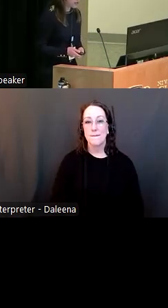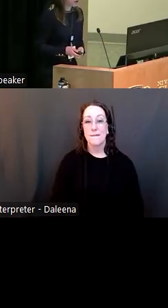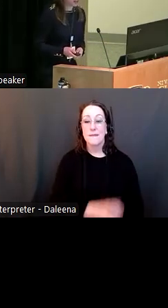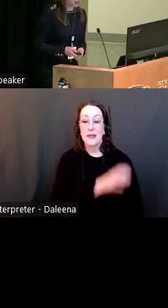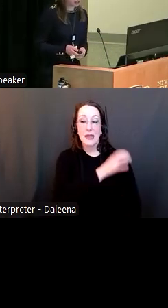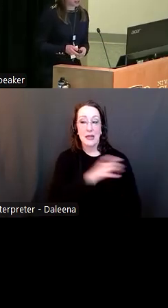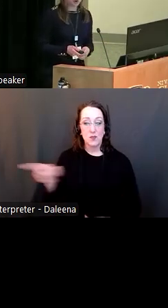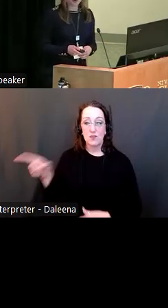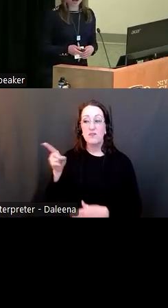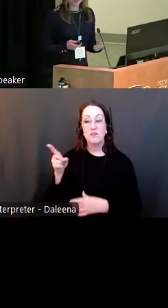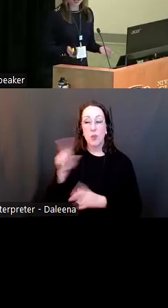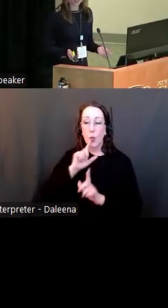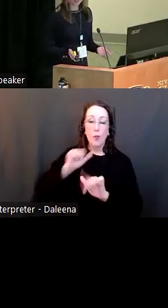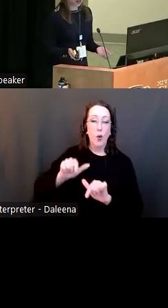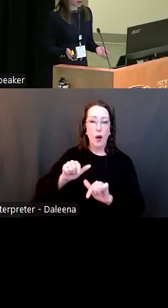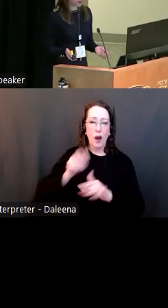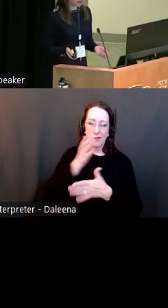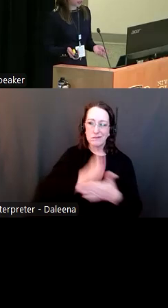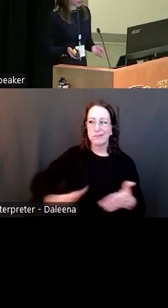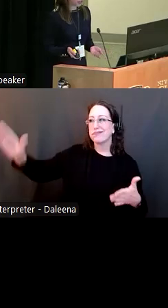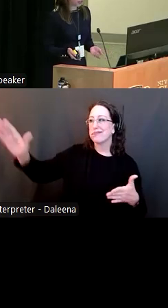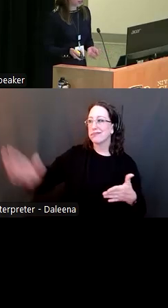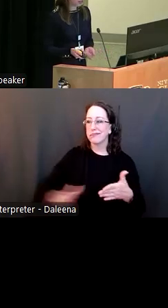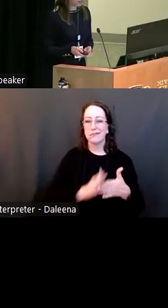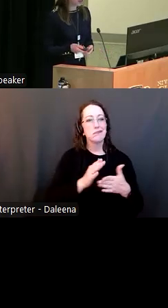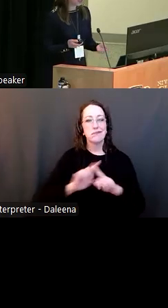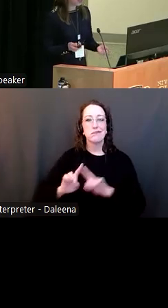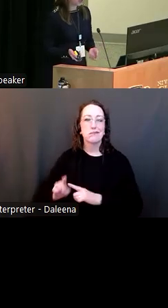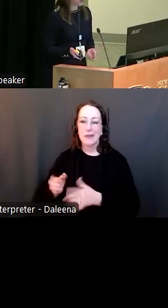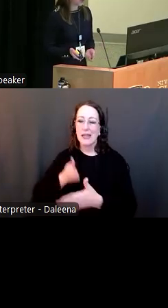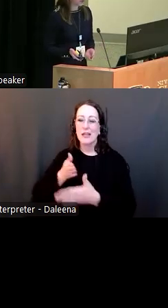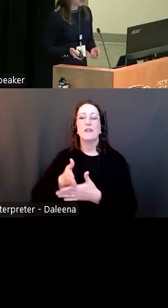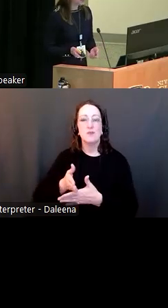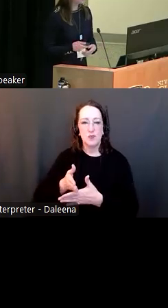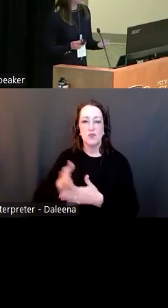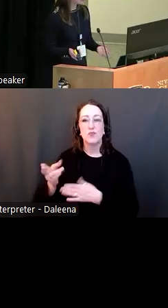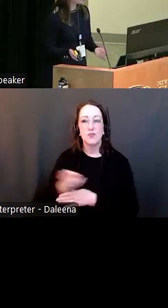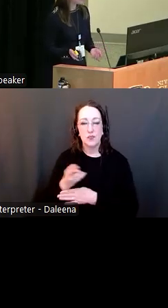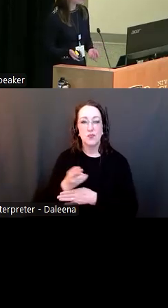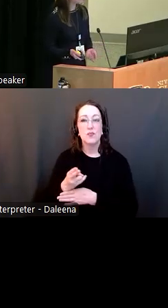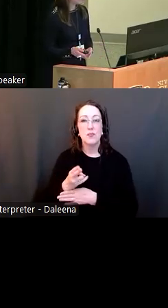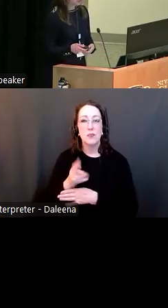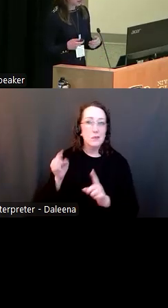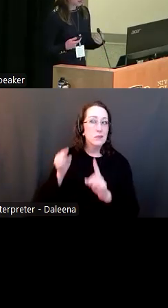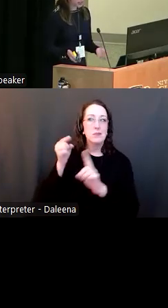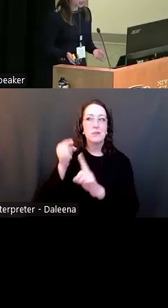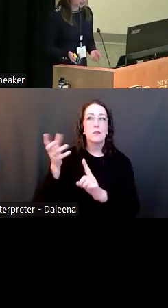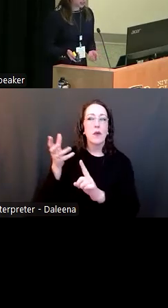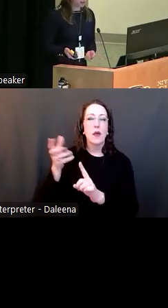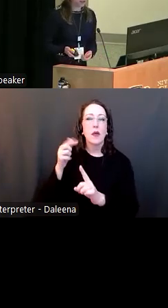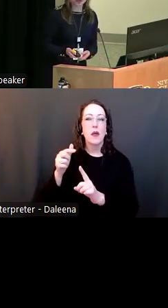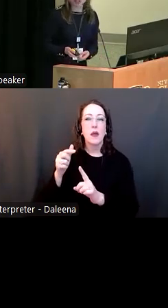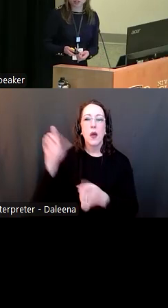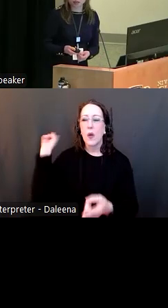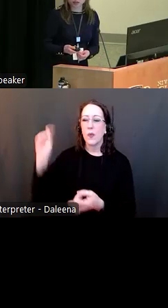Clinicians reported a wide range of interventions that they currently use with the aim of